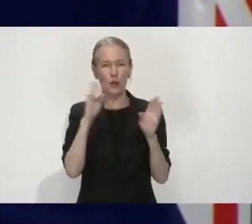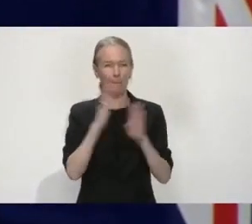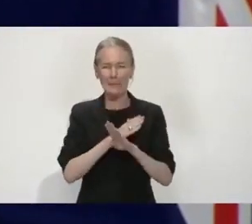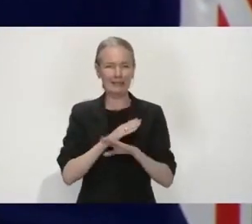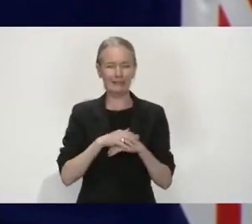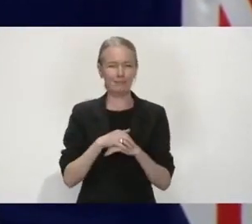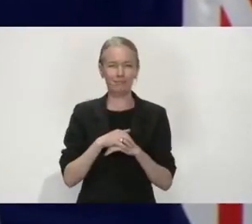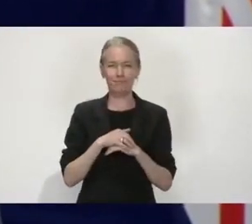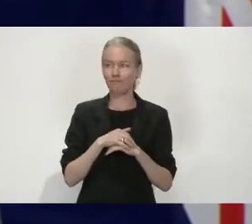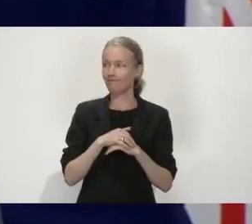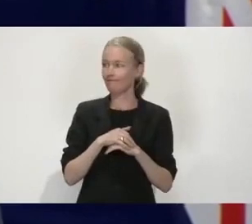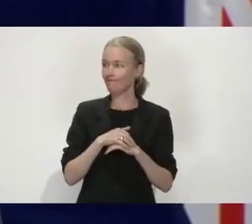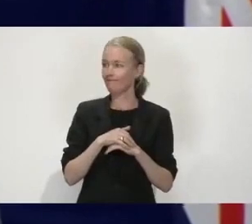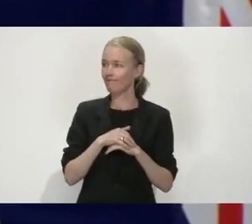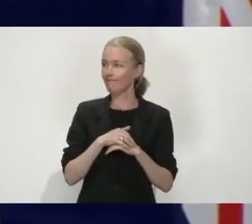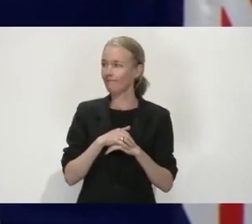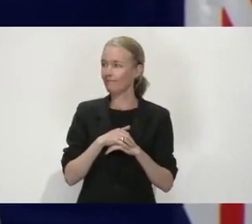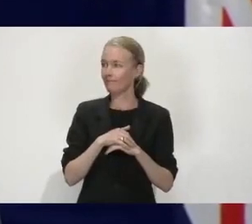scaling up,